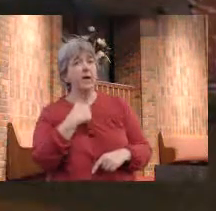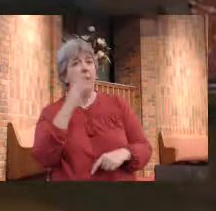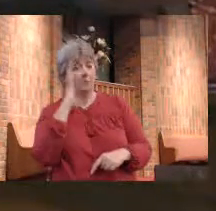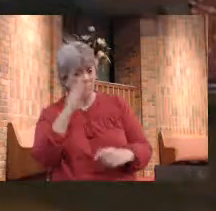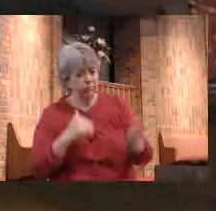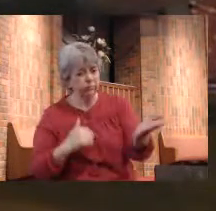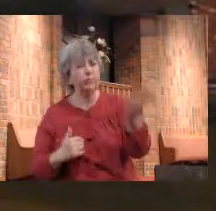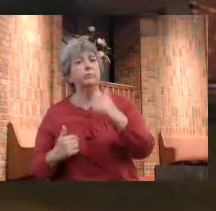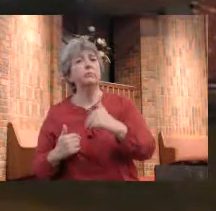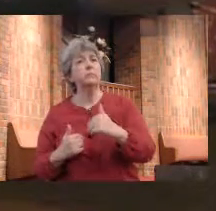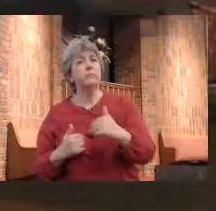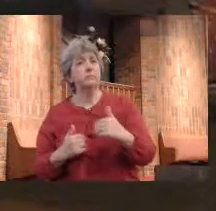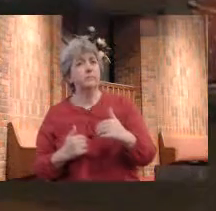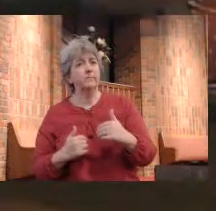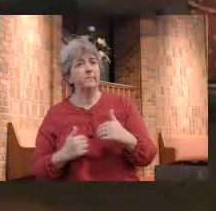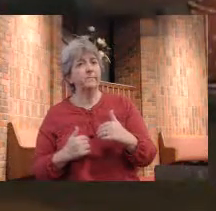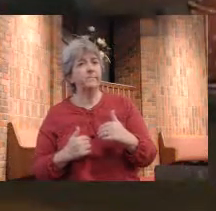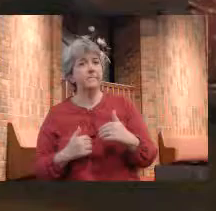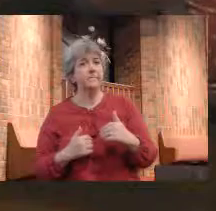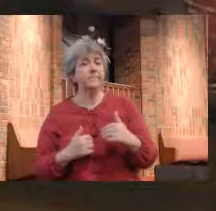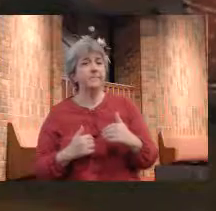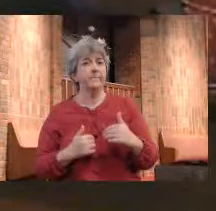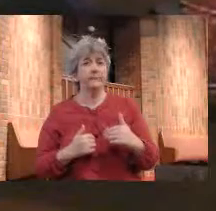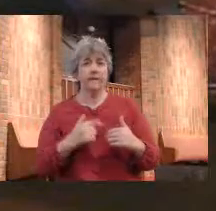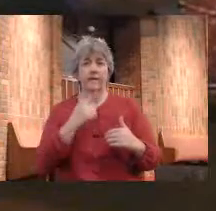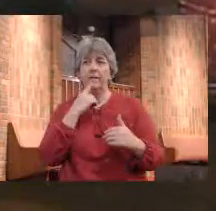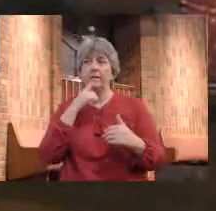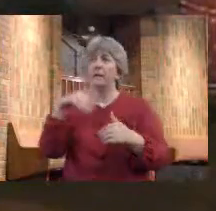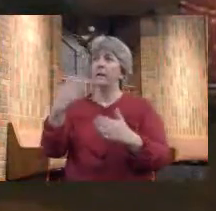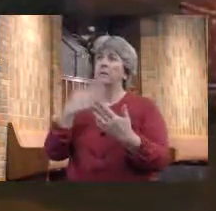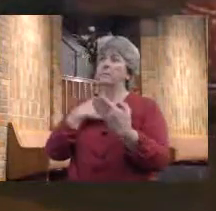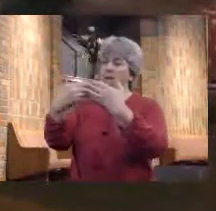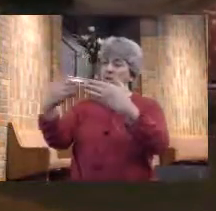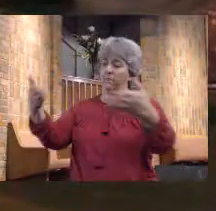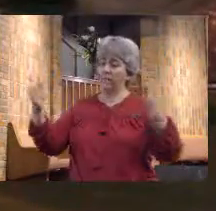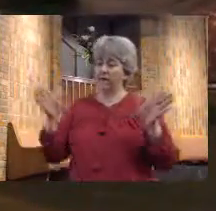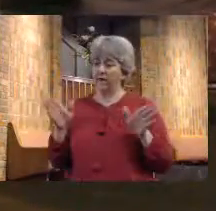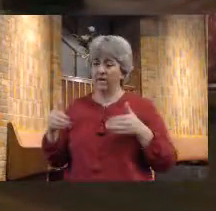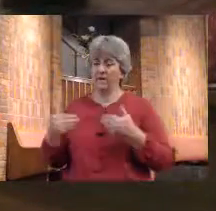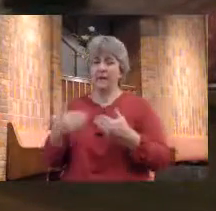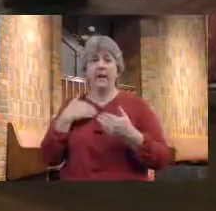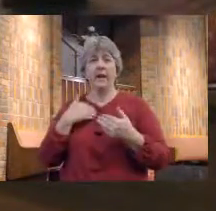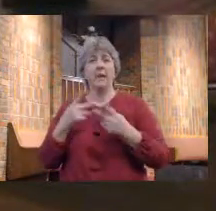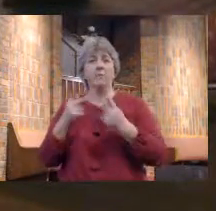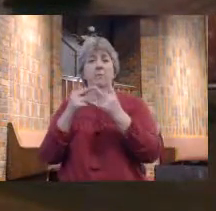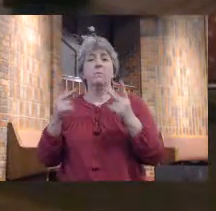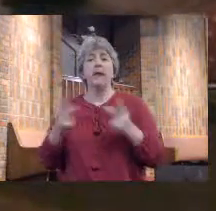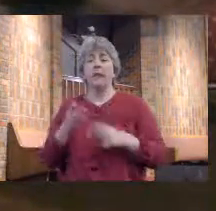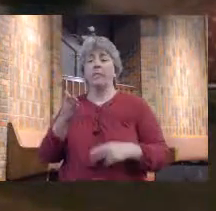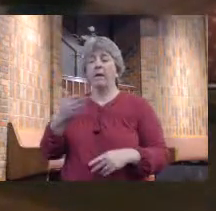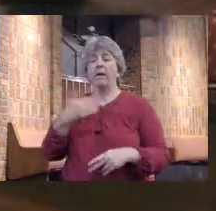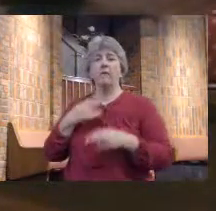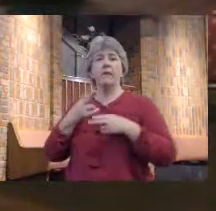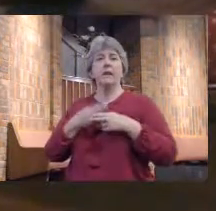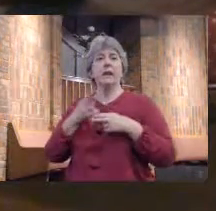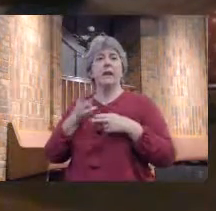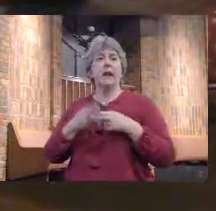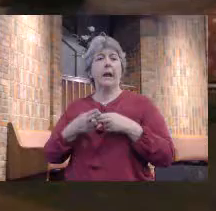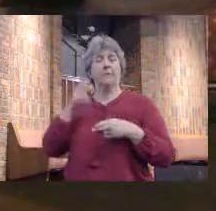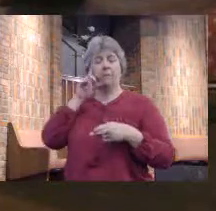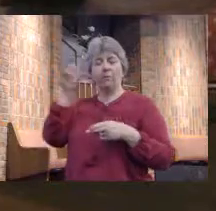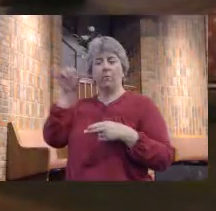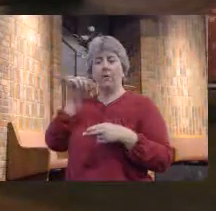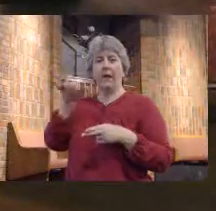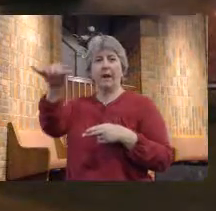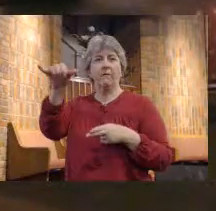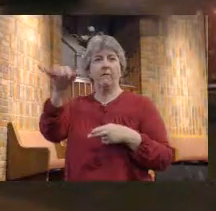house, and within my walls a place and a name better than that of sons and daughters. I will give them an everlasting name that shall